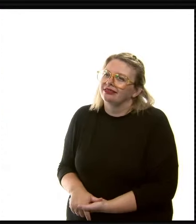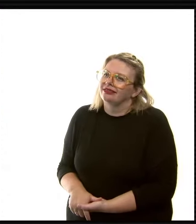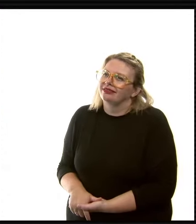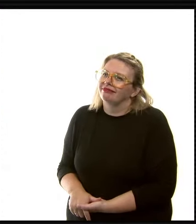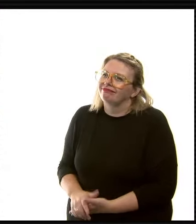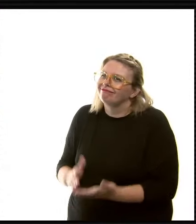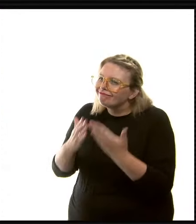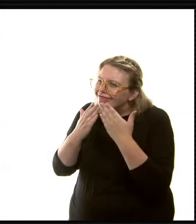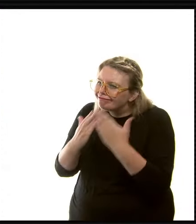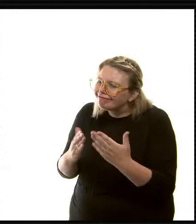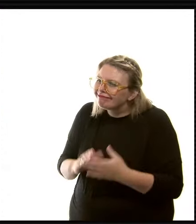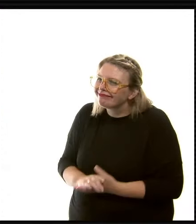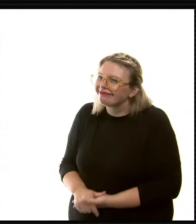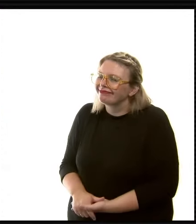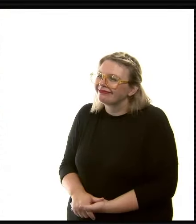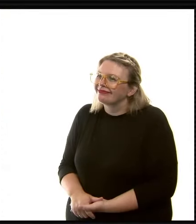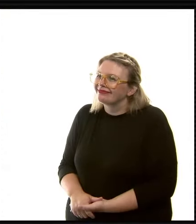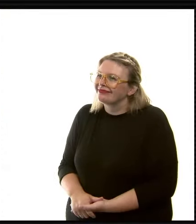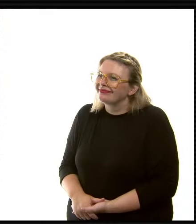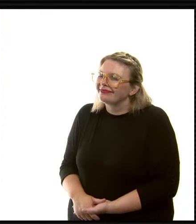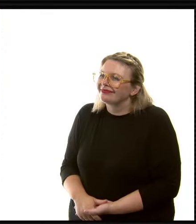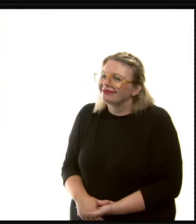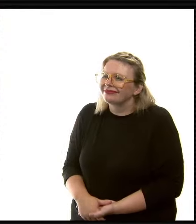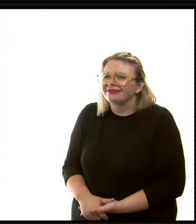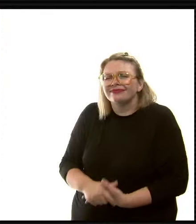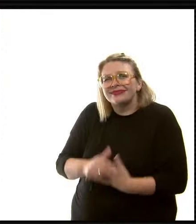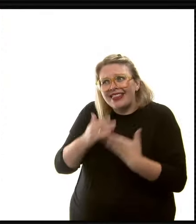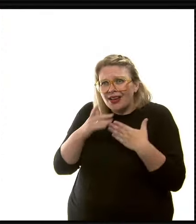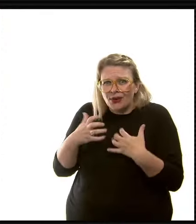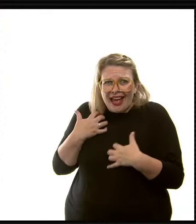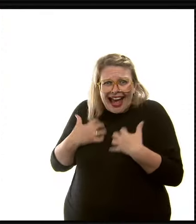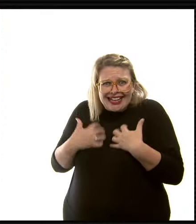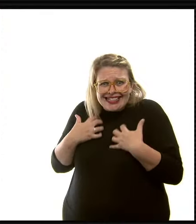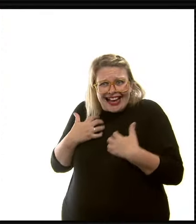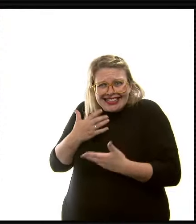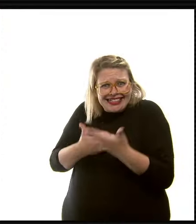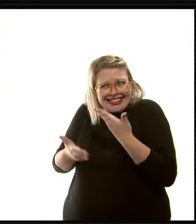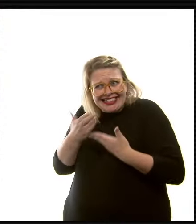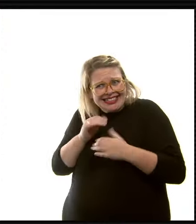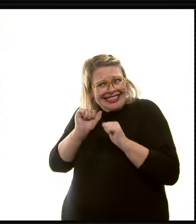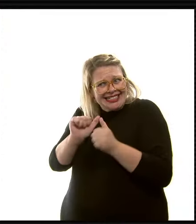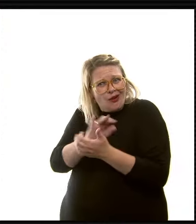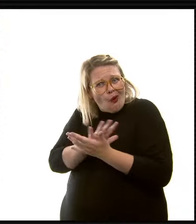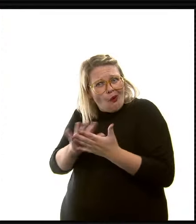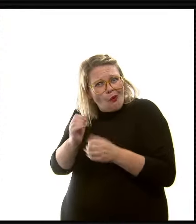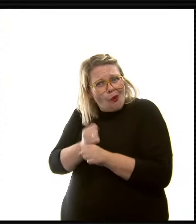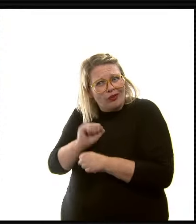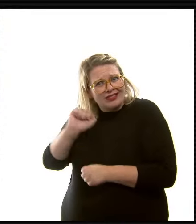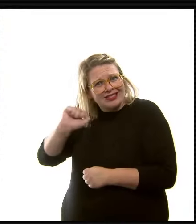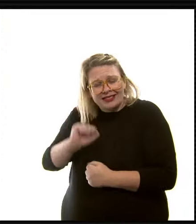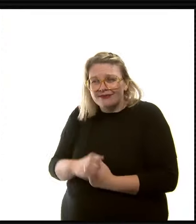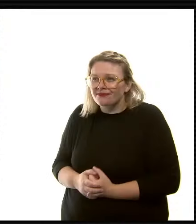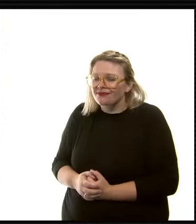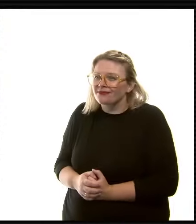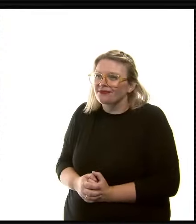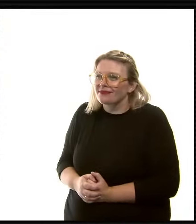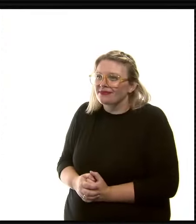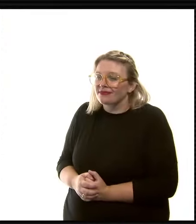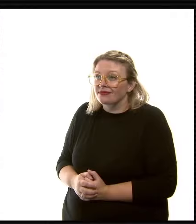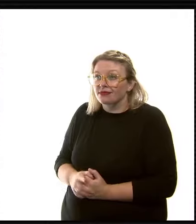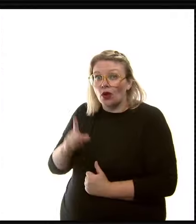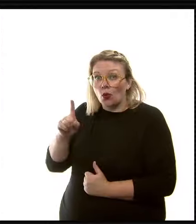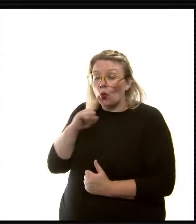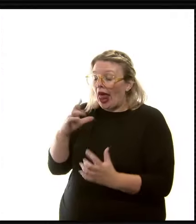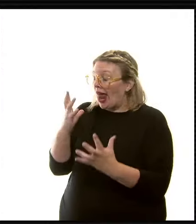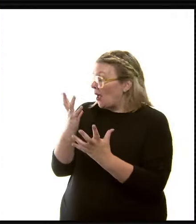thank smart. you. They're very smart. Thank you so much for this incredibly exciting journey inside Hogwarts. Now, Marcos, are you going to disappear in